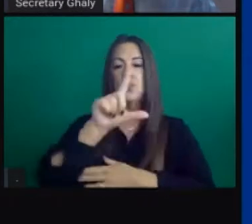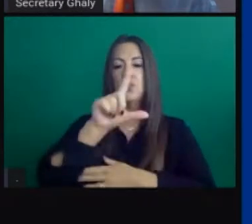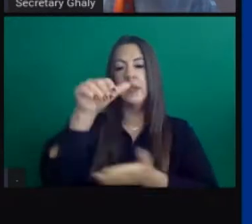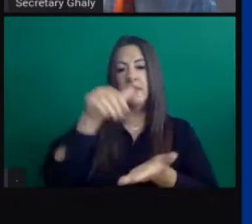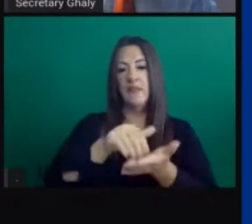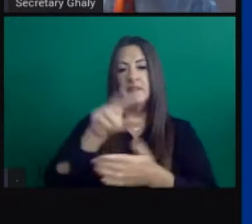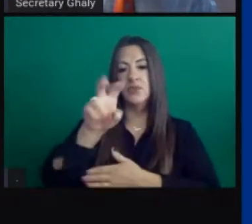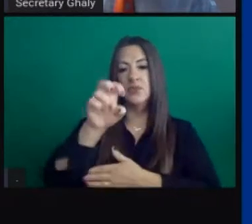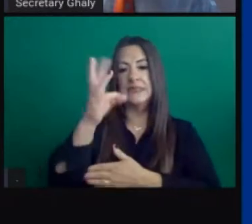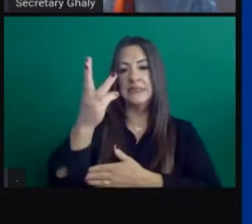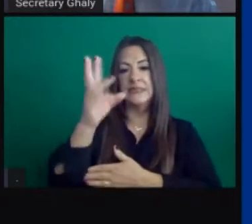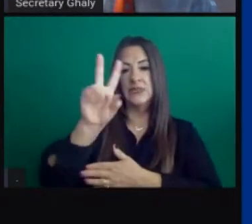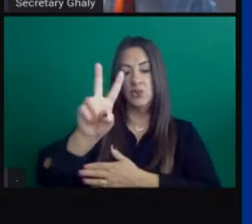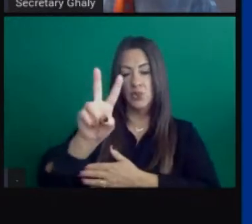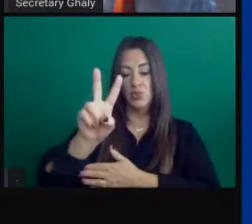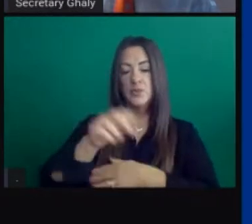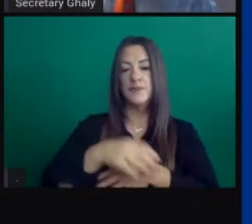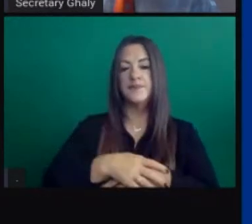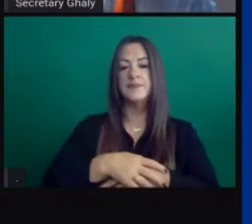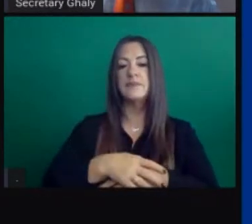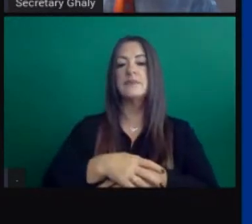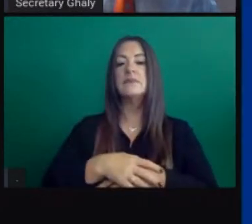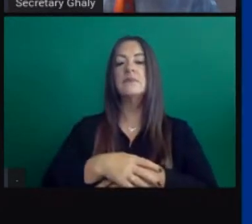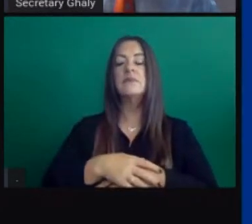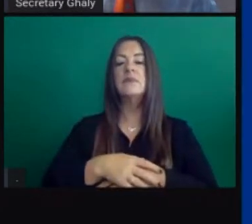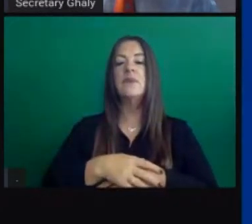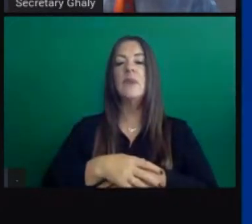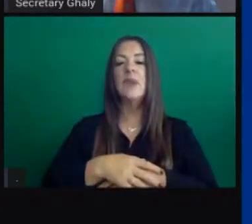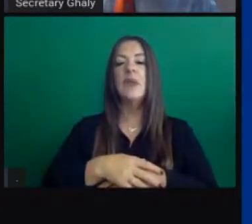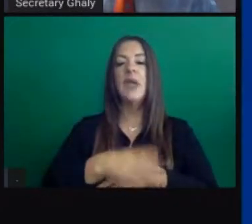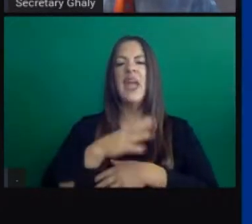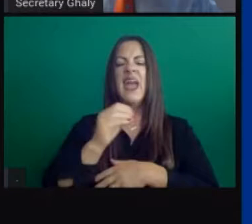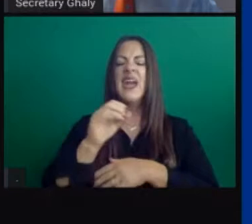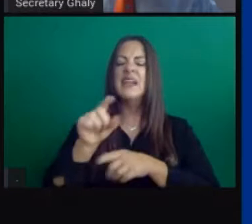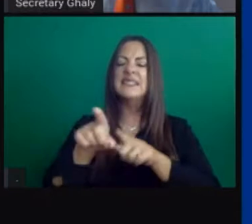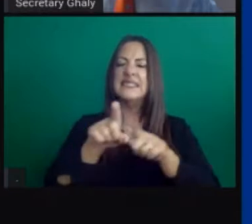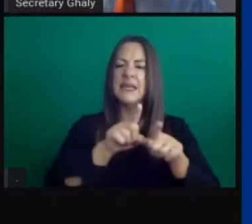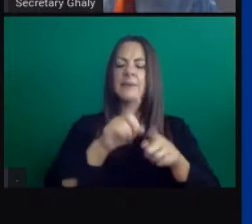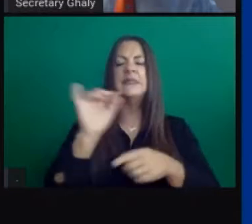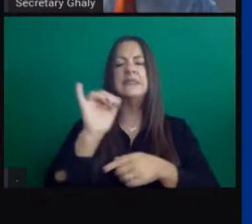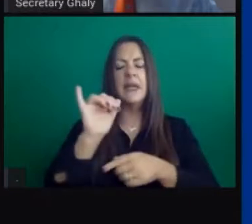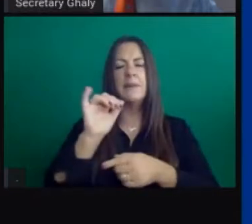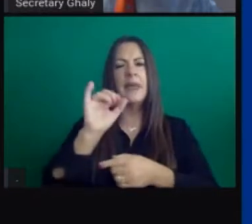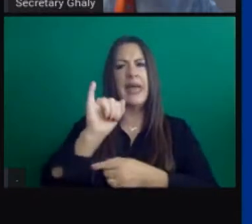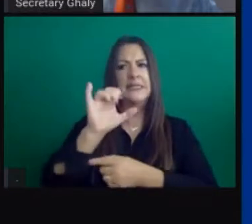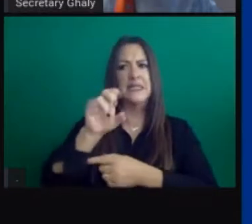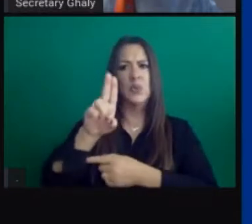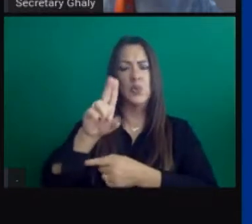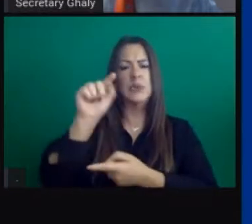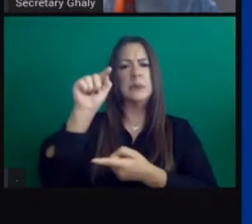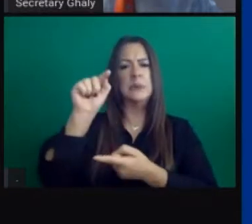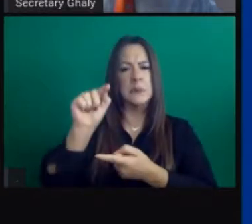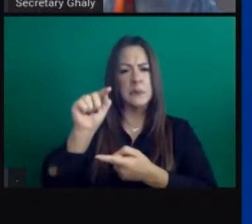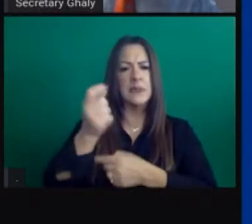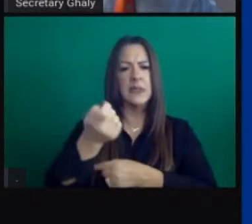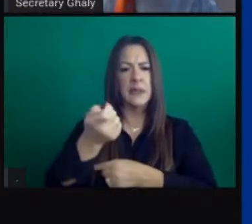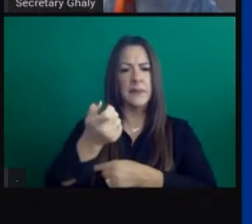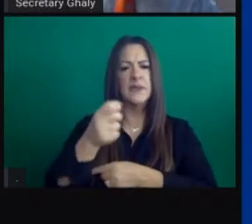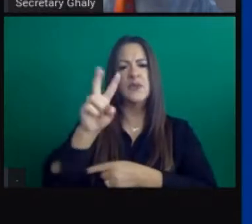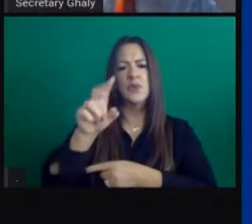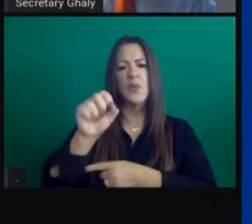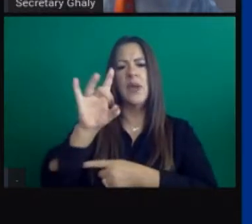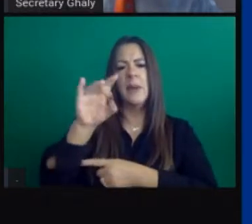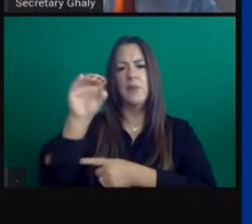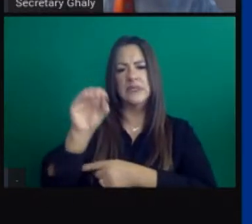20,262 total hospital admissions for COVID. And then similarly, a decrease on ICUs over the last 7